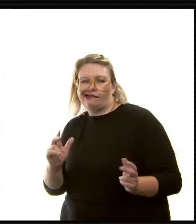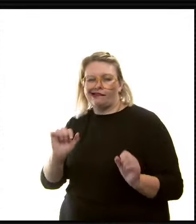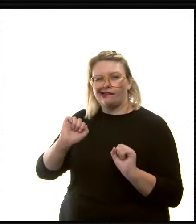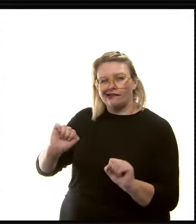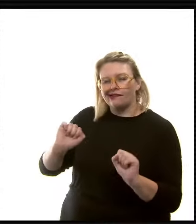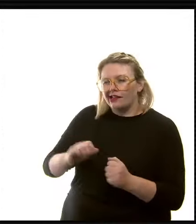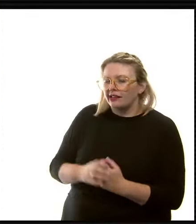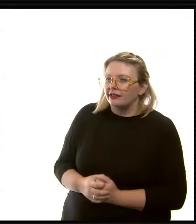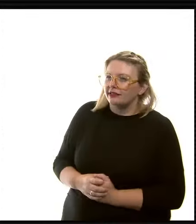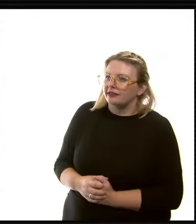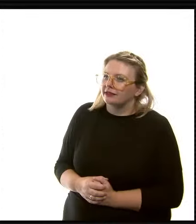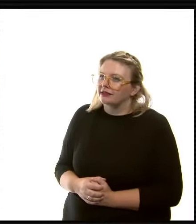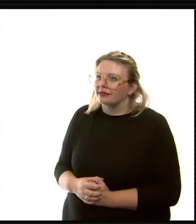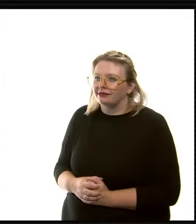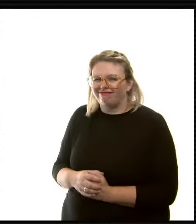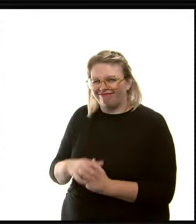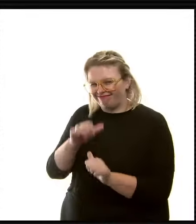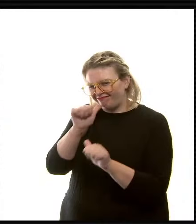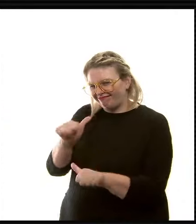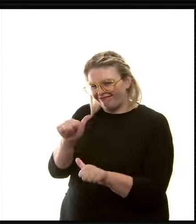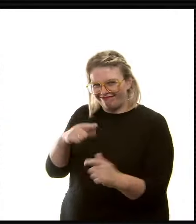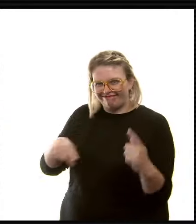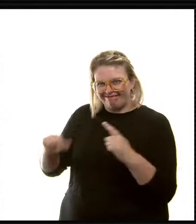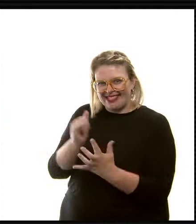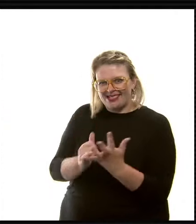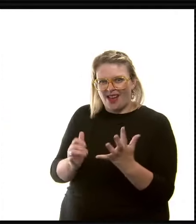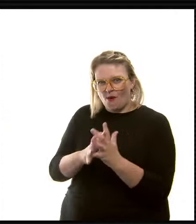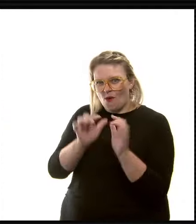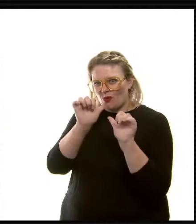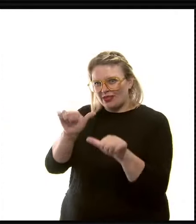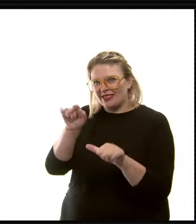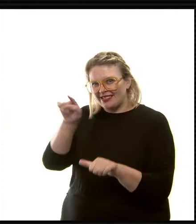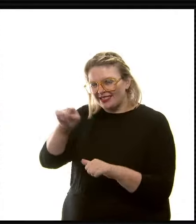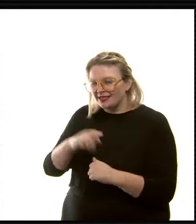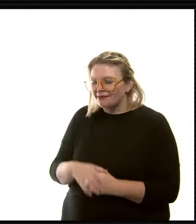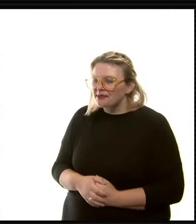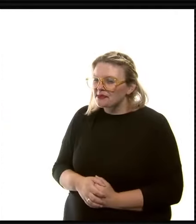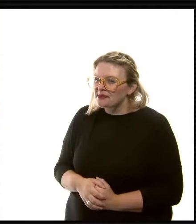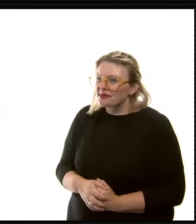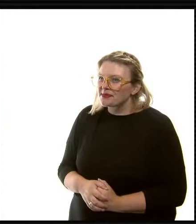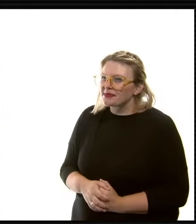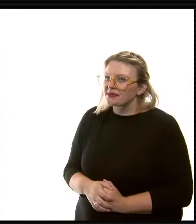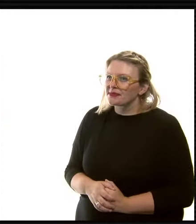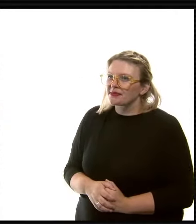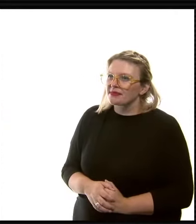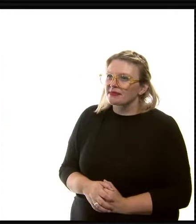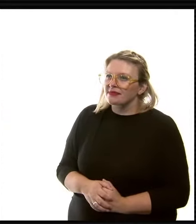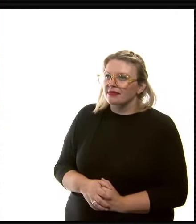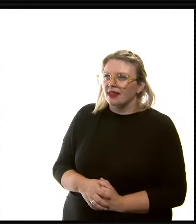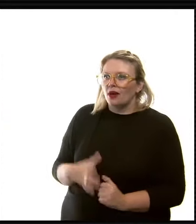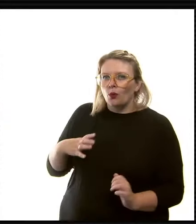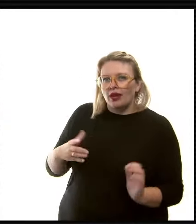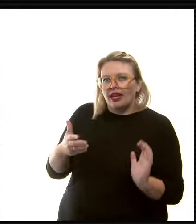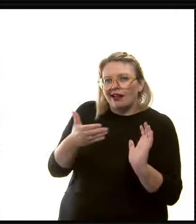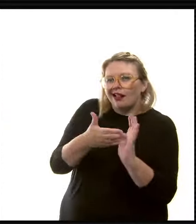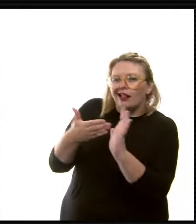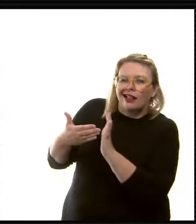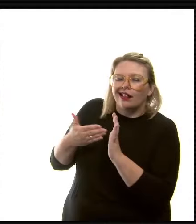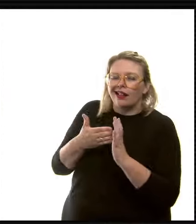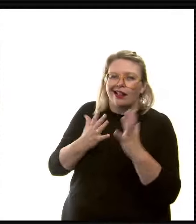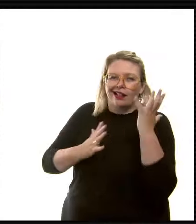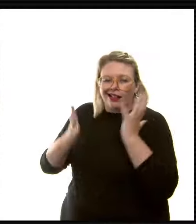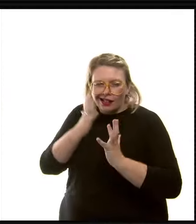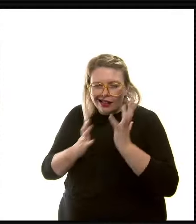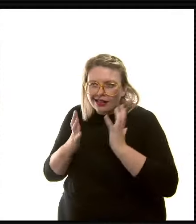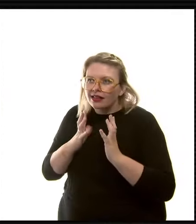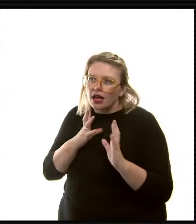and definitely a favorite among Star Wars fans. And for this new version of him, we were able to give him all new decoration, as well as